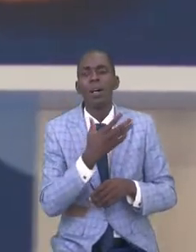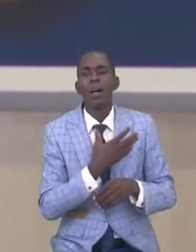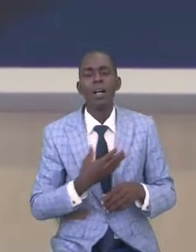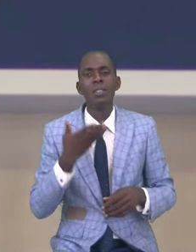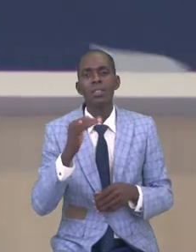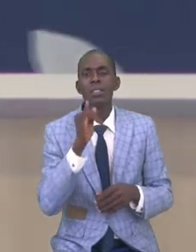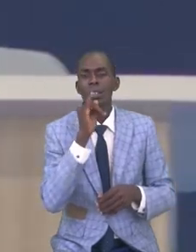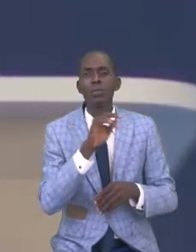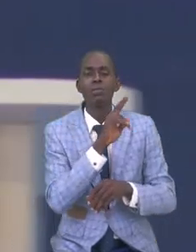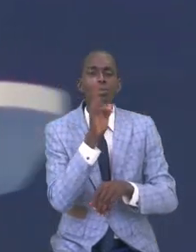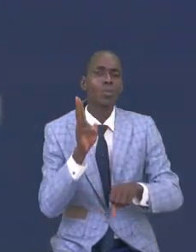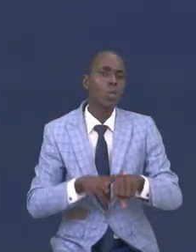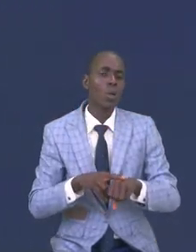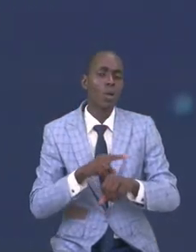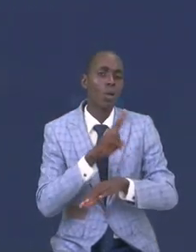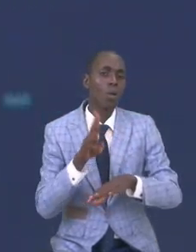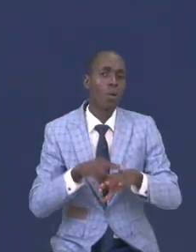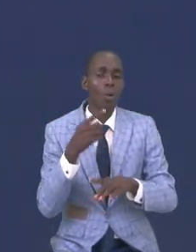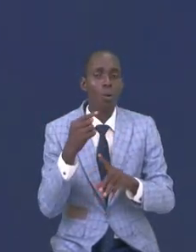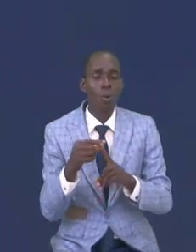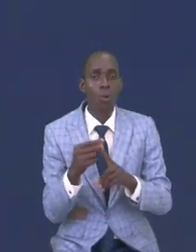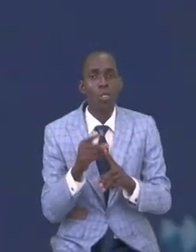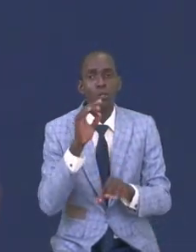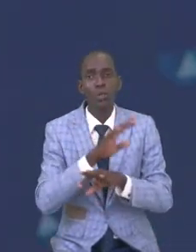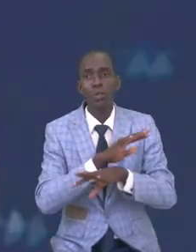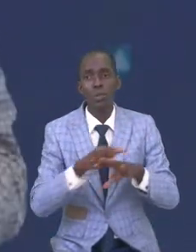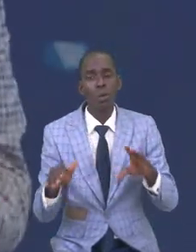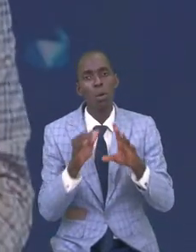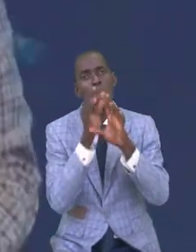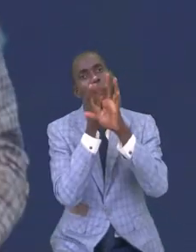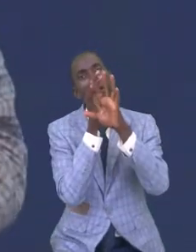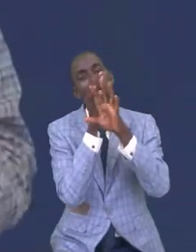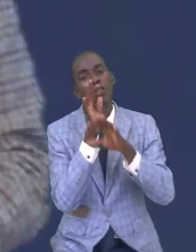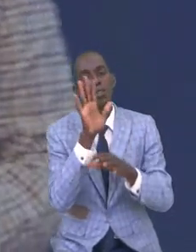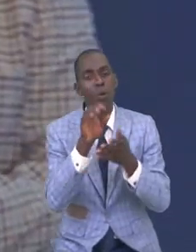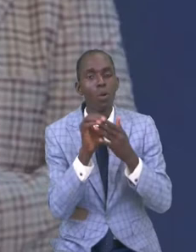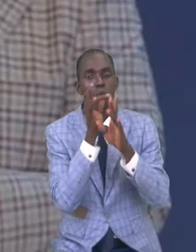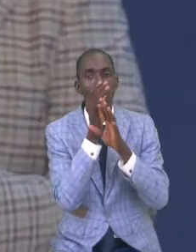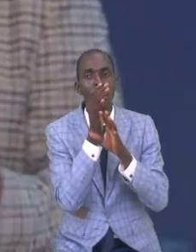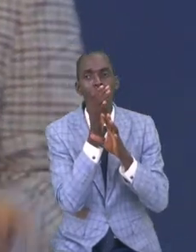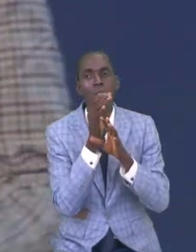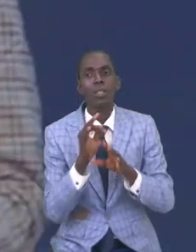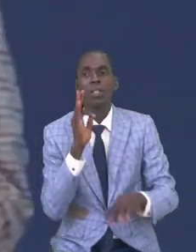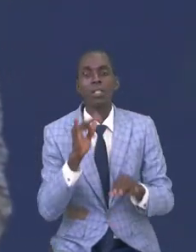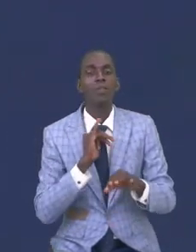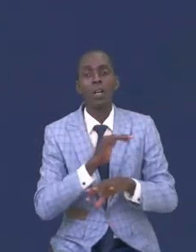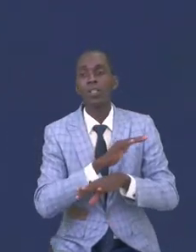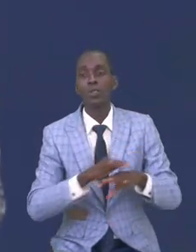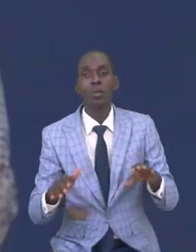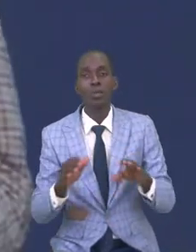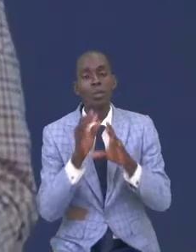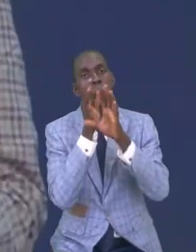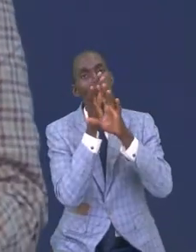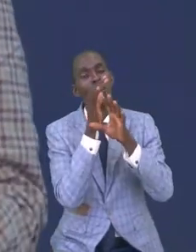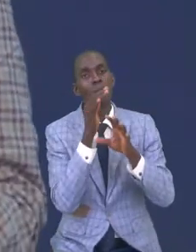say, don't blow your trumpet, when some young people tell me, if I don't blow my trumpet, nobody else